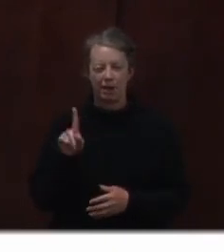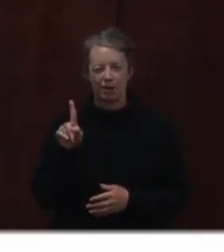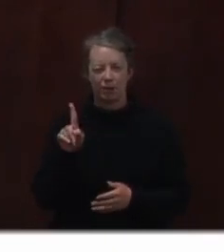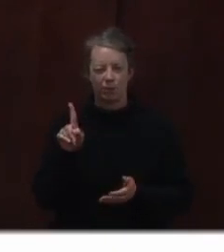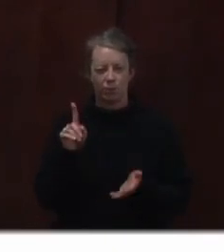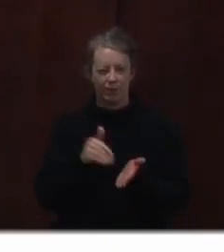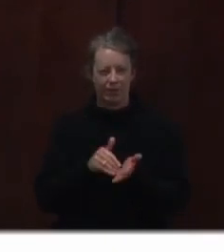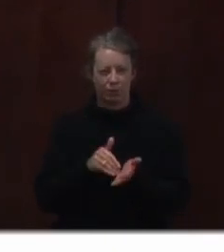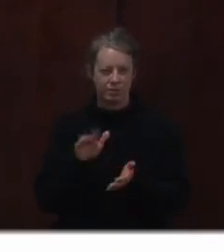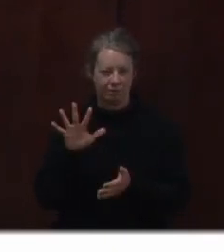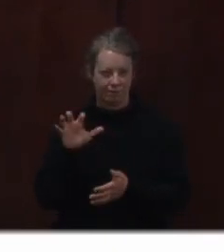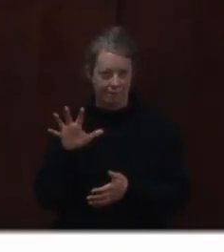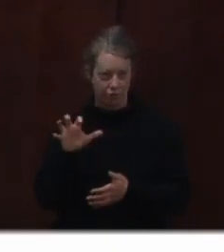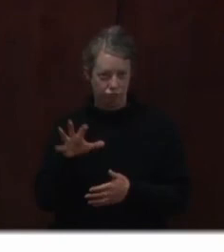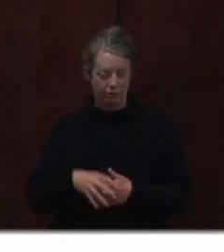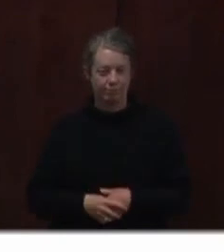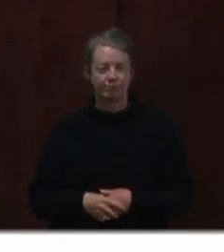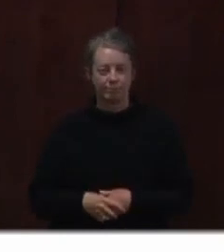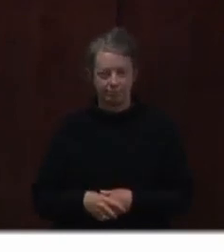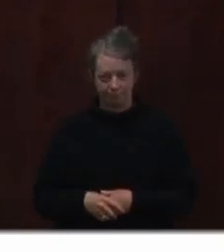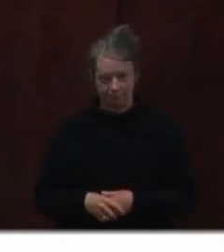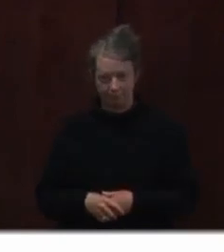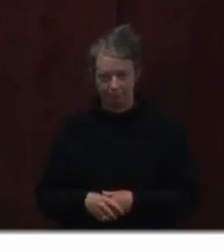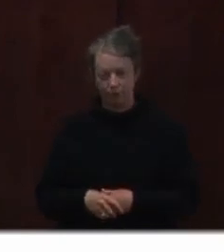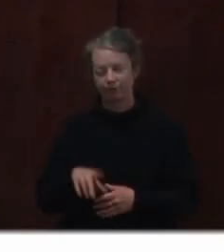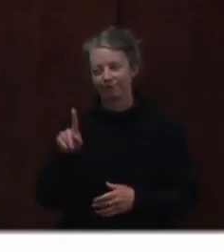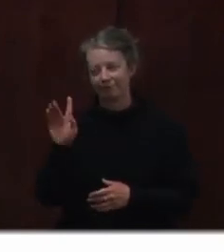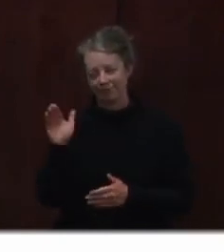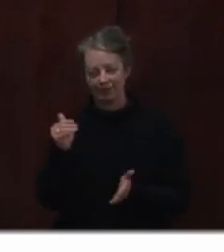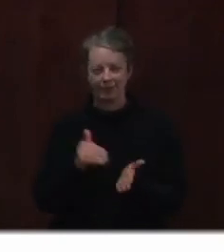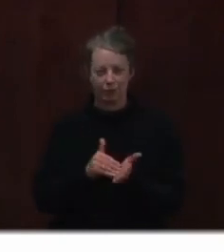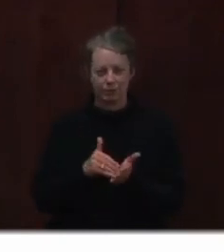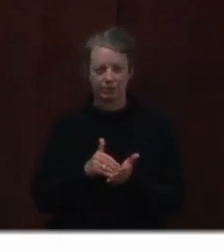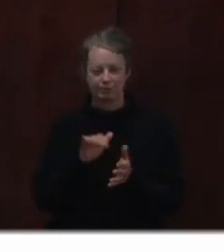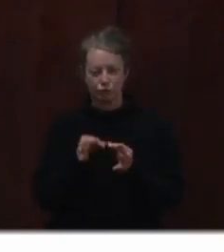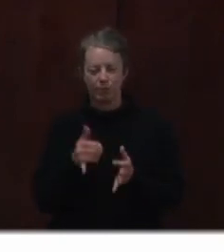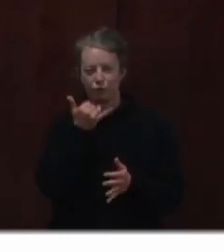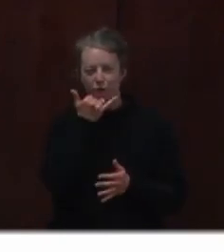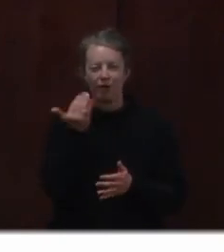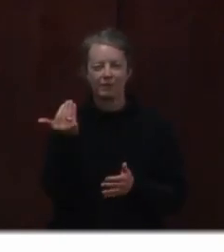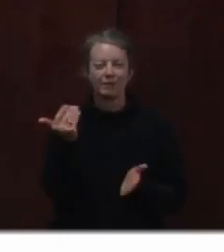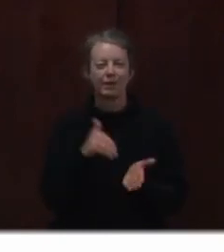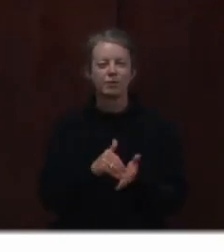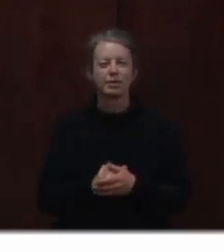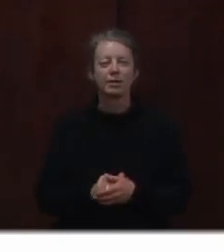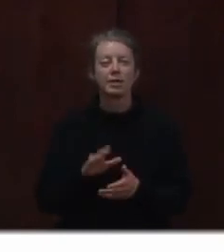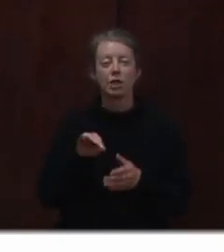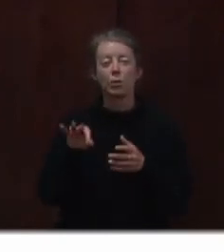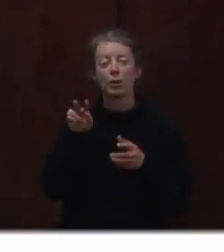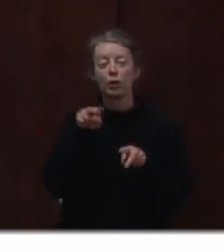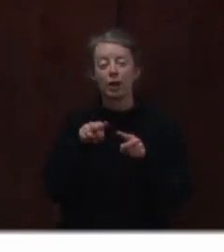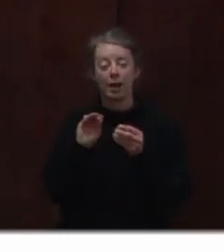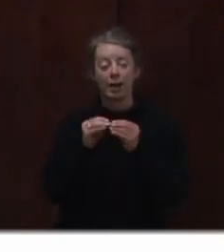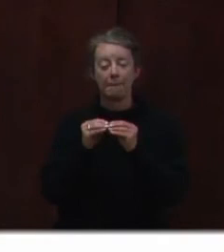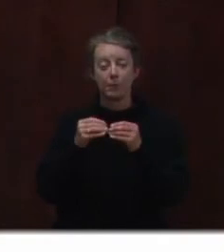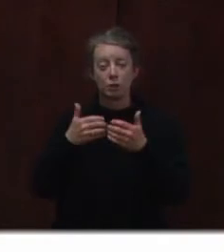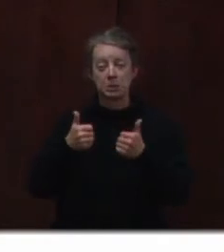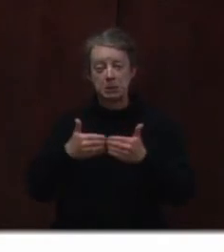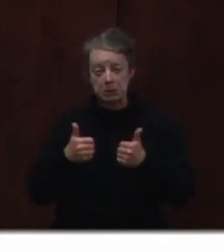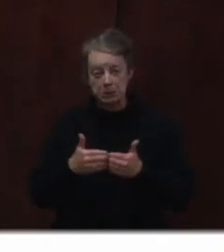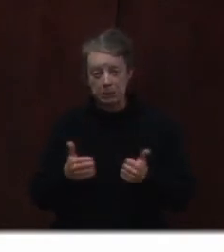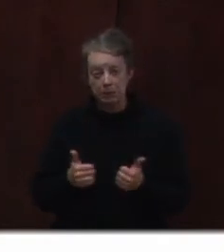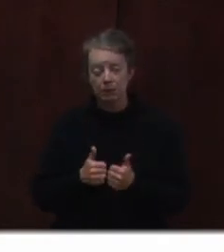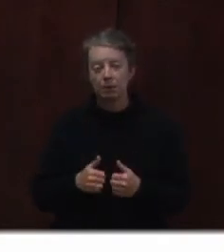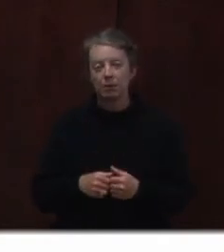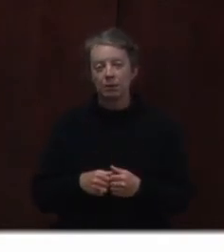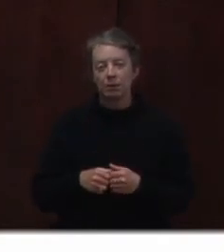15,000. When we looked at the age breakdown, we estimated that roughly 2,260 individuals are African American and